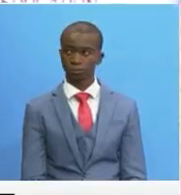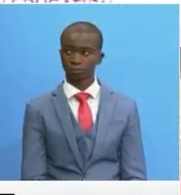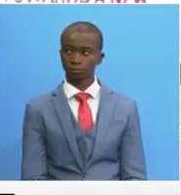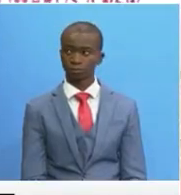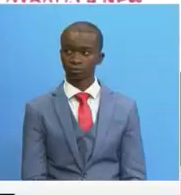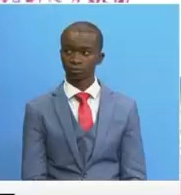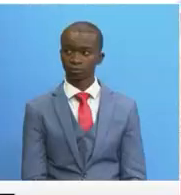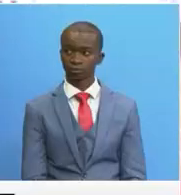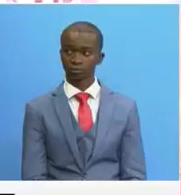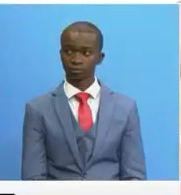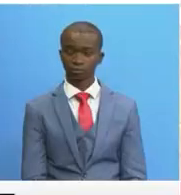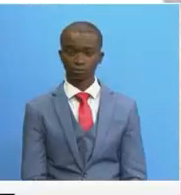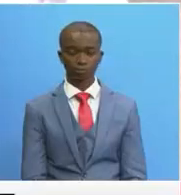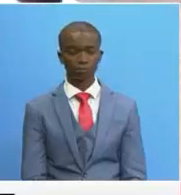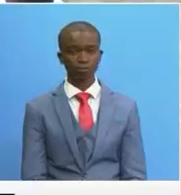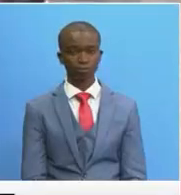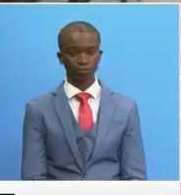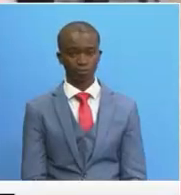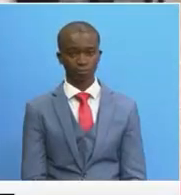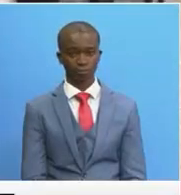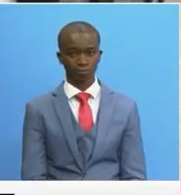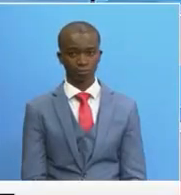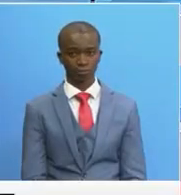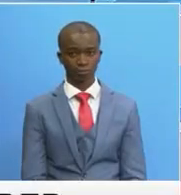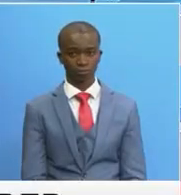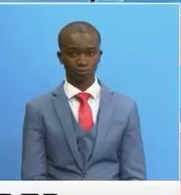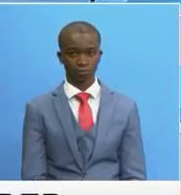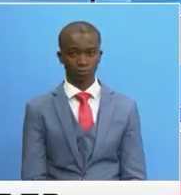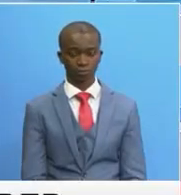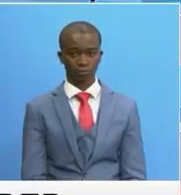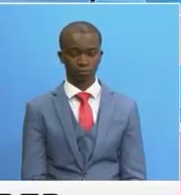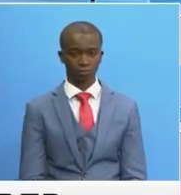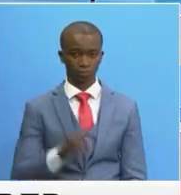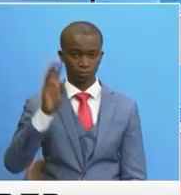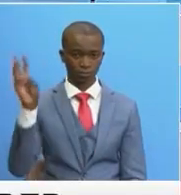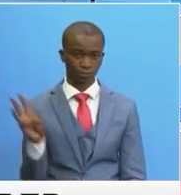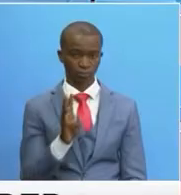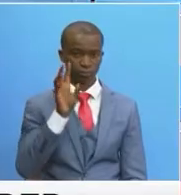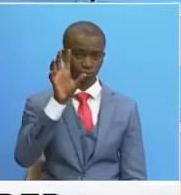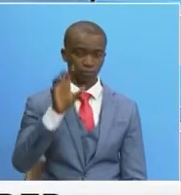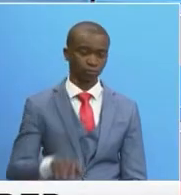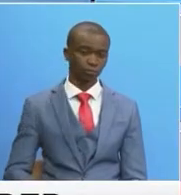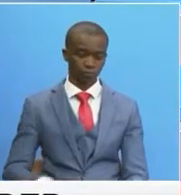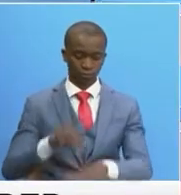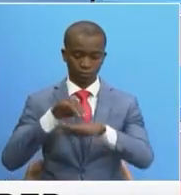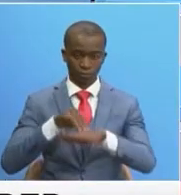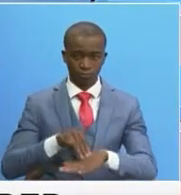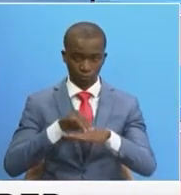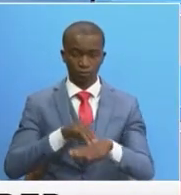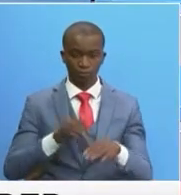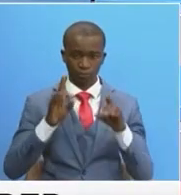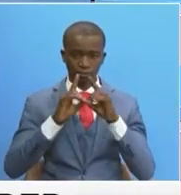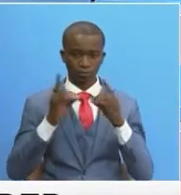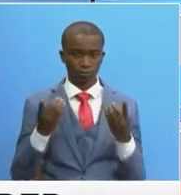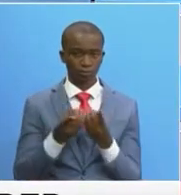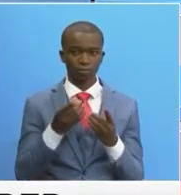Wailinda Peary reporting in Namwala District of Southern. In Western Province, Mongo District Commissioner